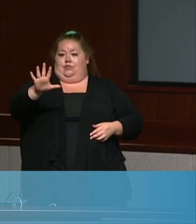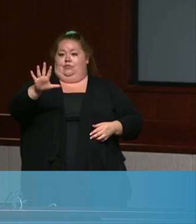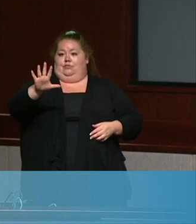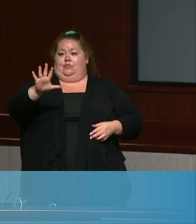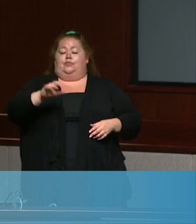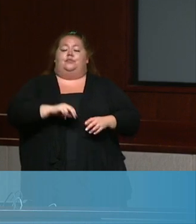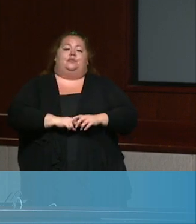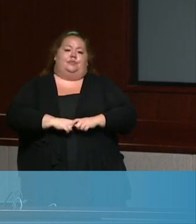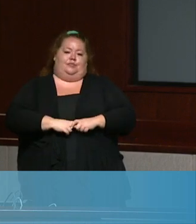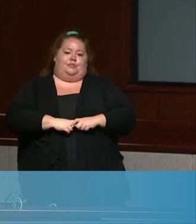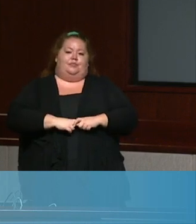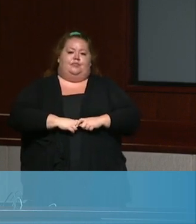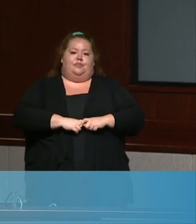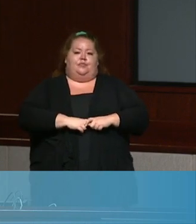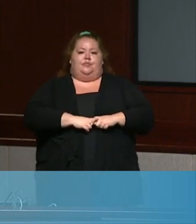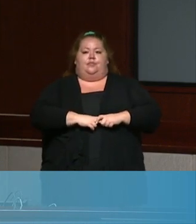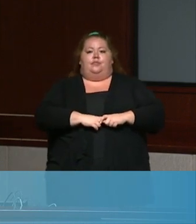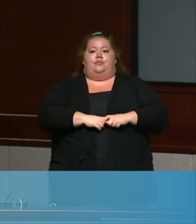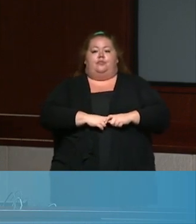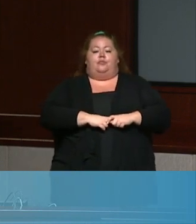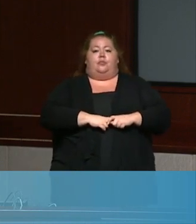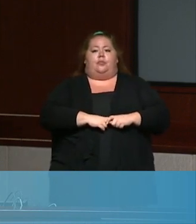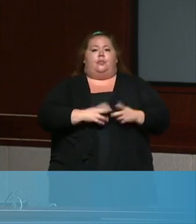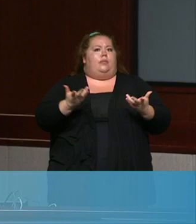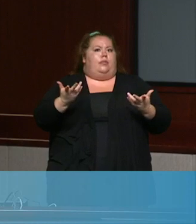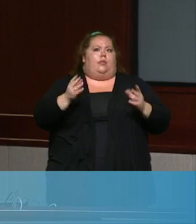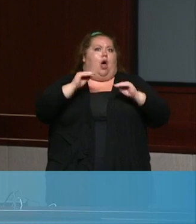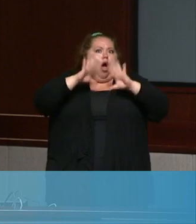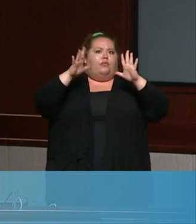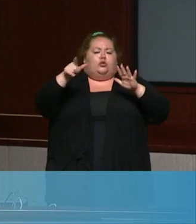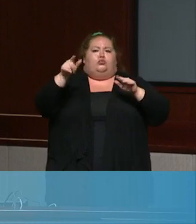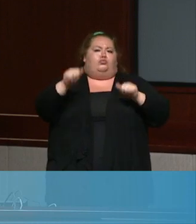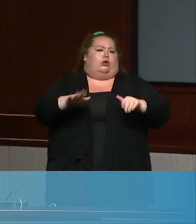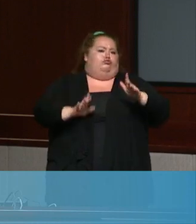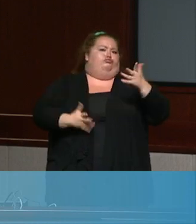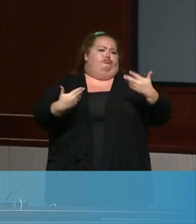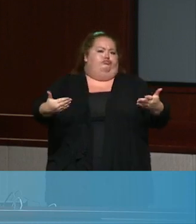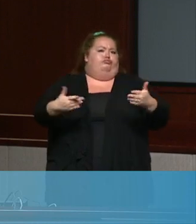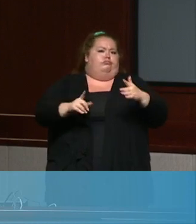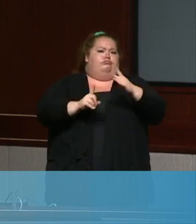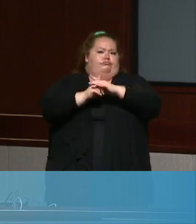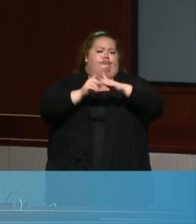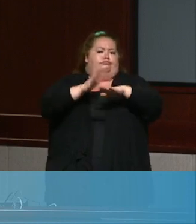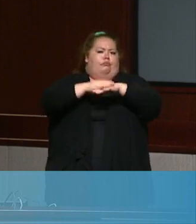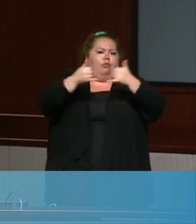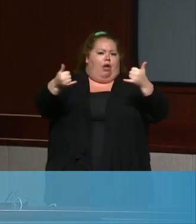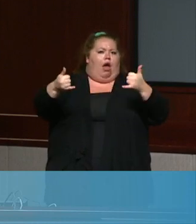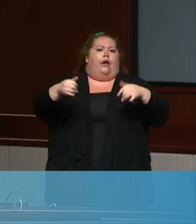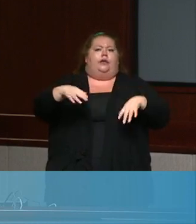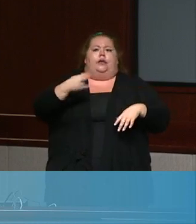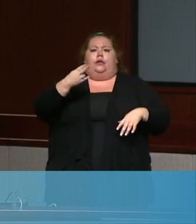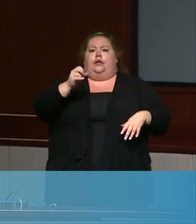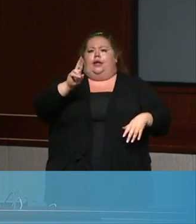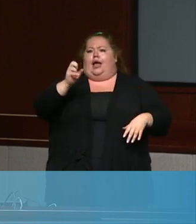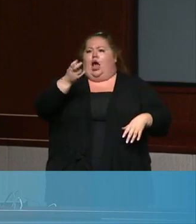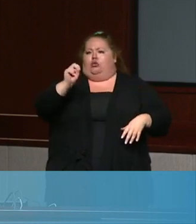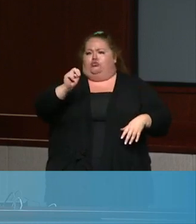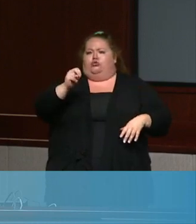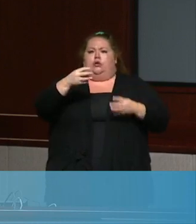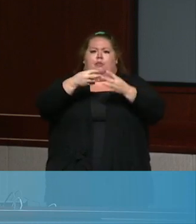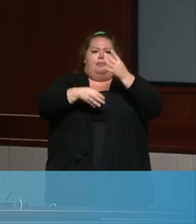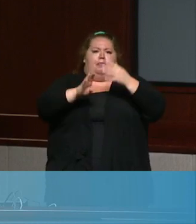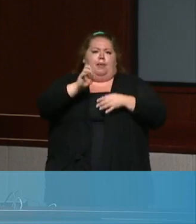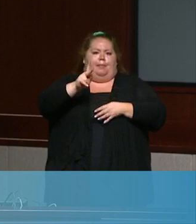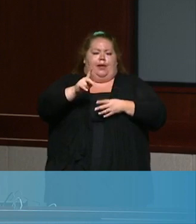661-616-2575. And obviously, you can go to Houchin Community Blood Bank's website. You can also go to kerncounty.com